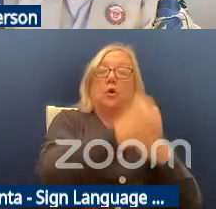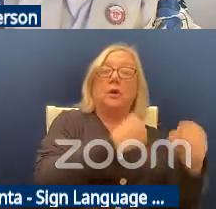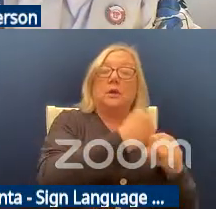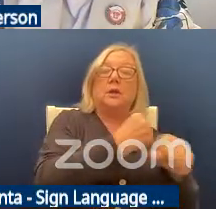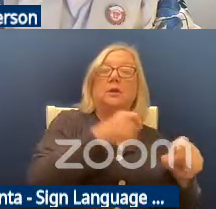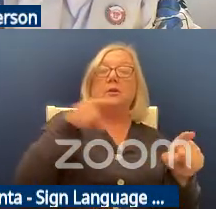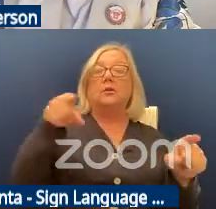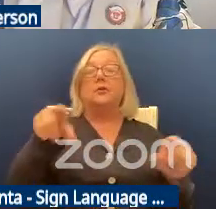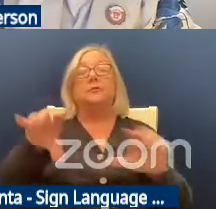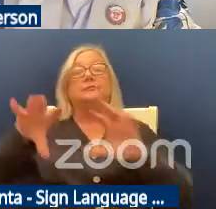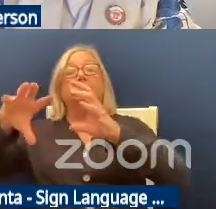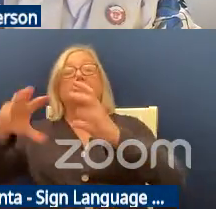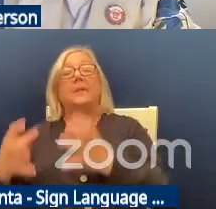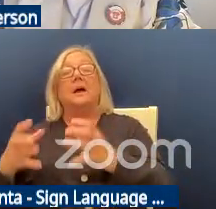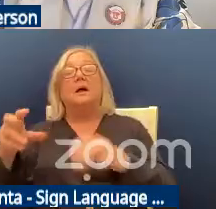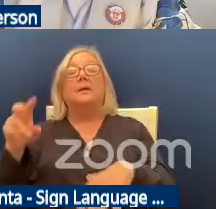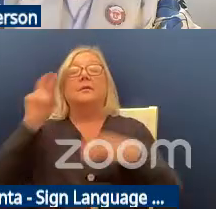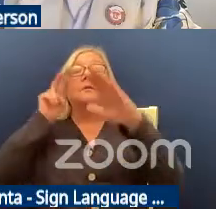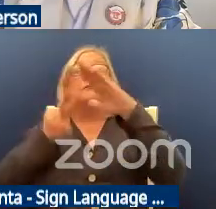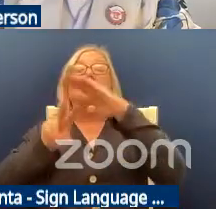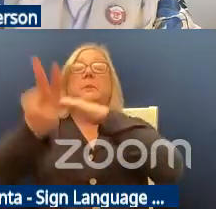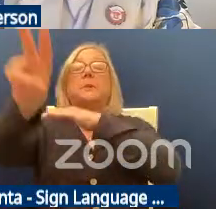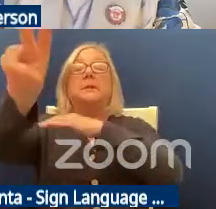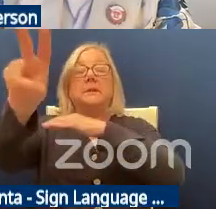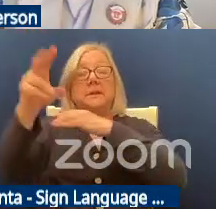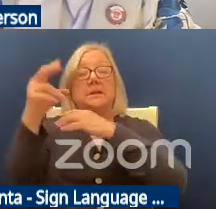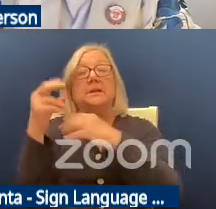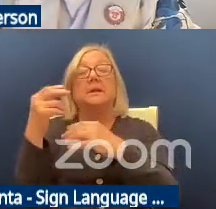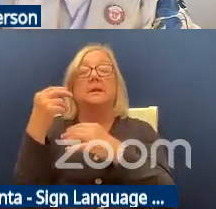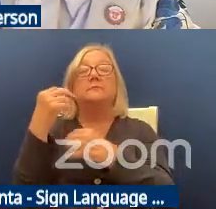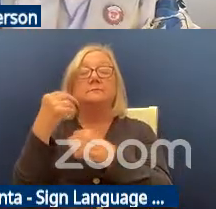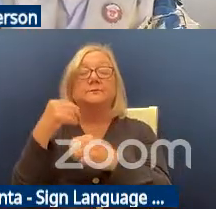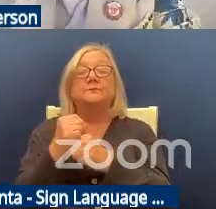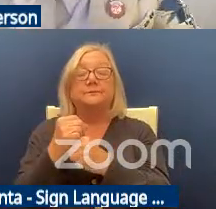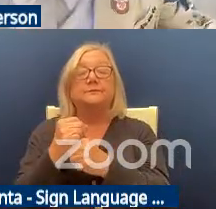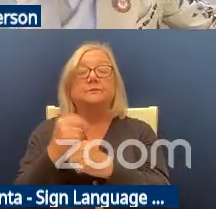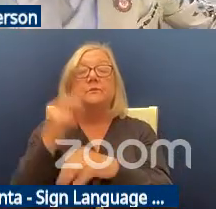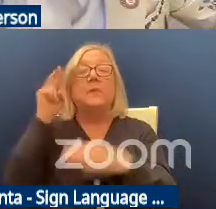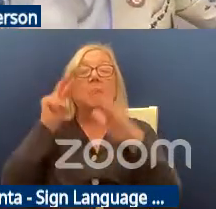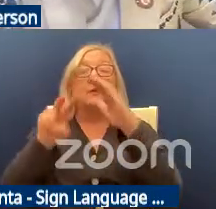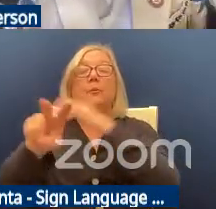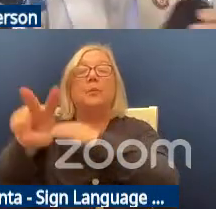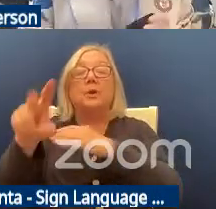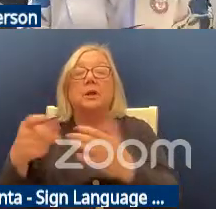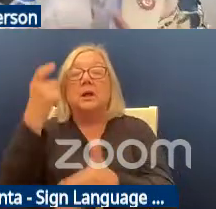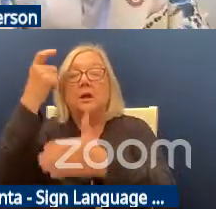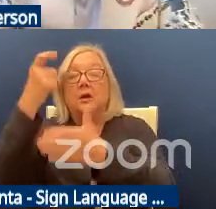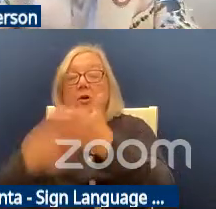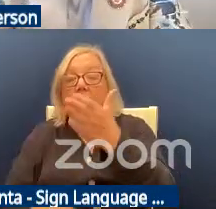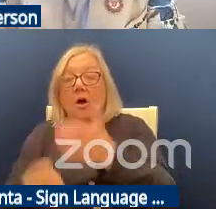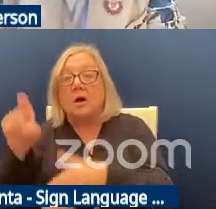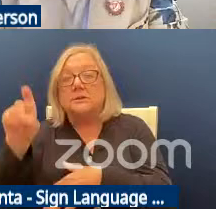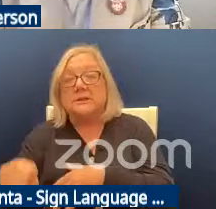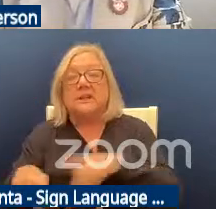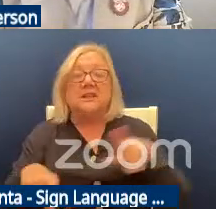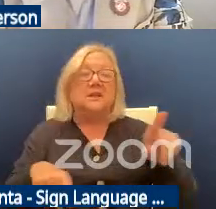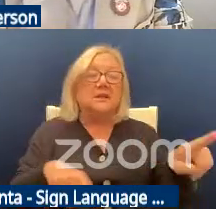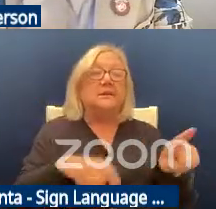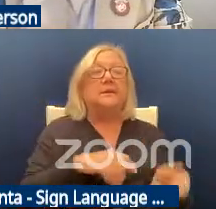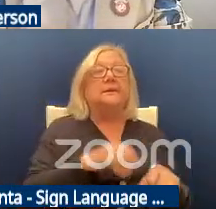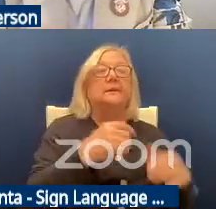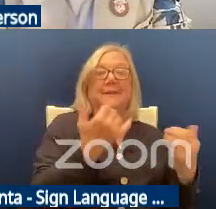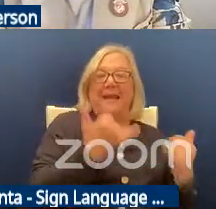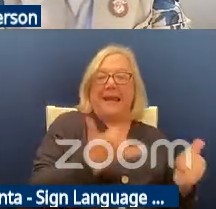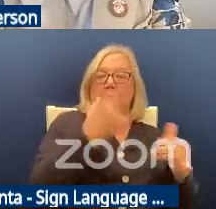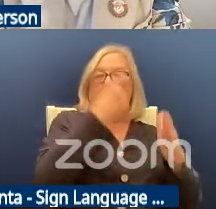future year that we see in the regional model. So I hope that confirmed your understanding and provided a little bit more detail